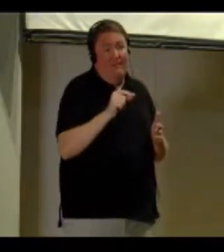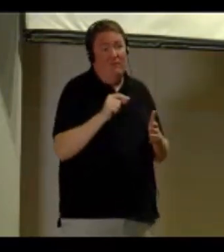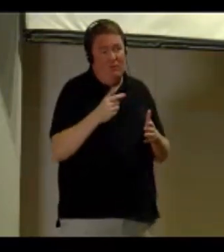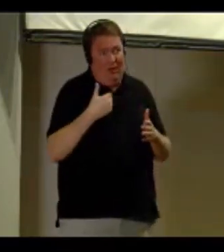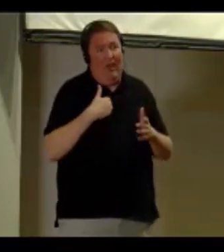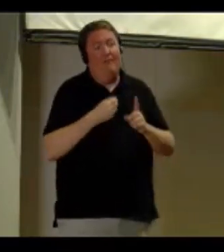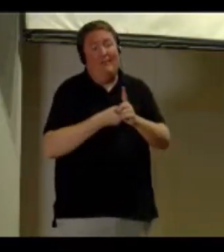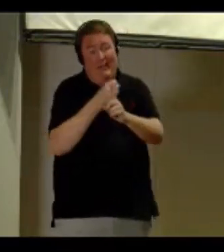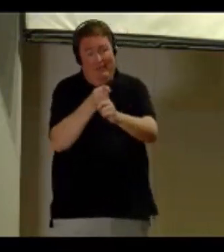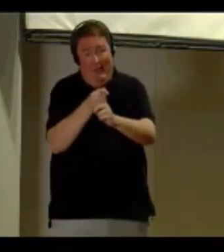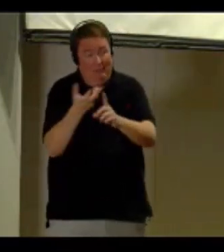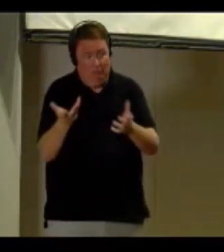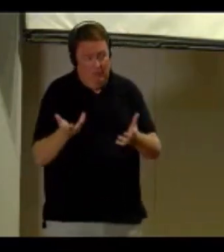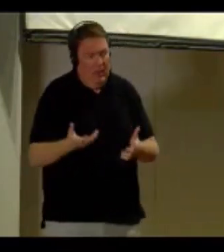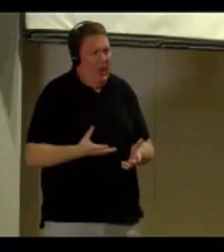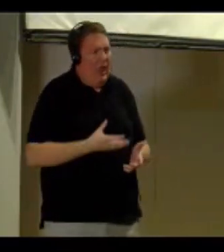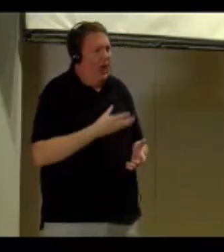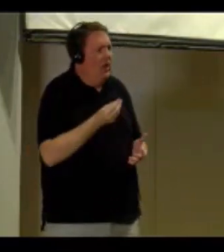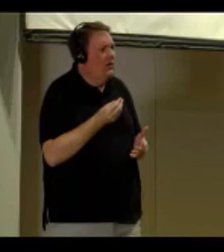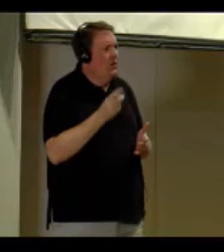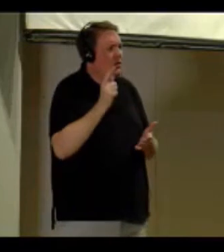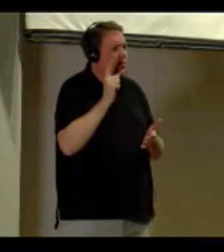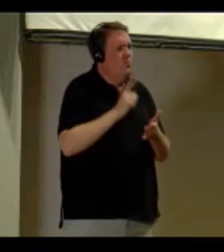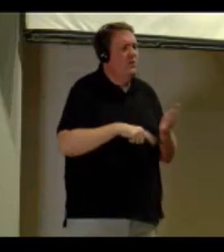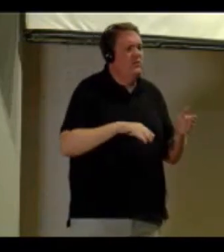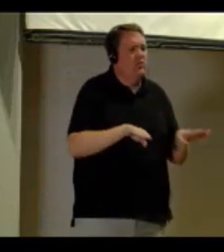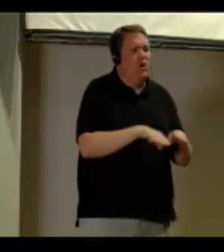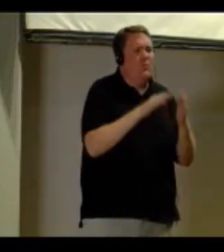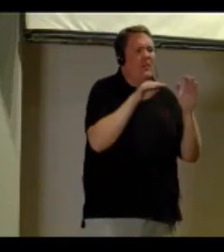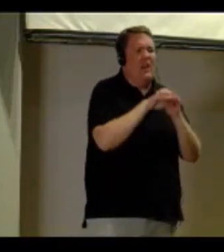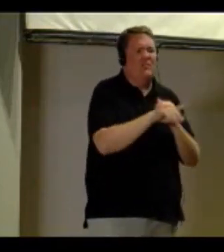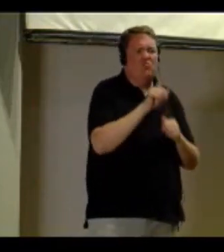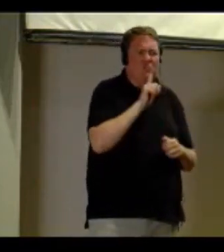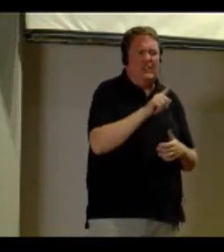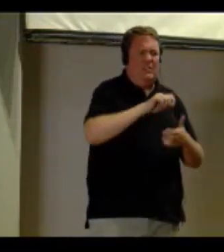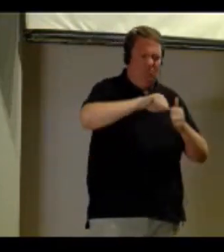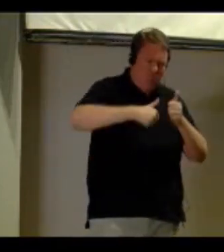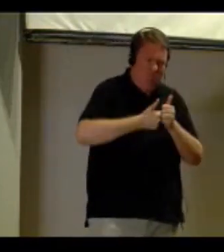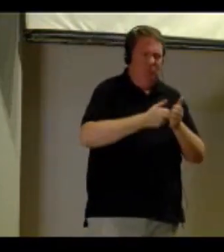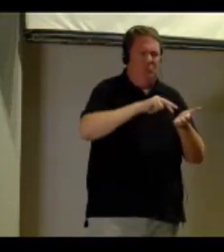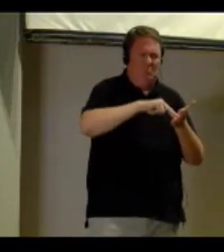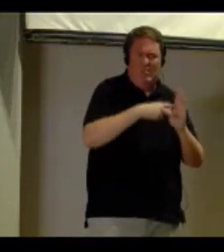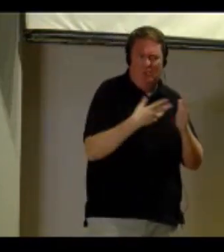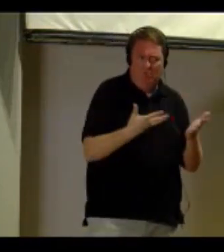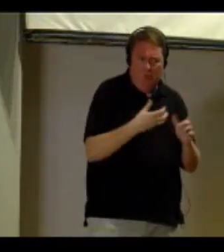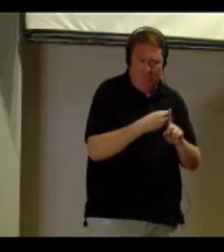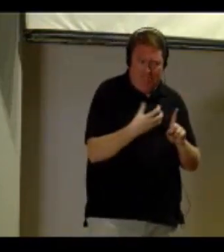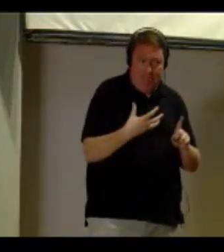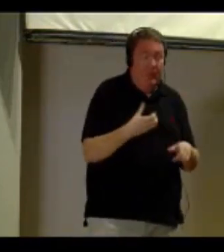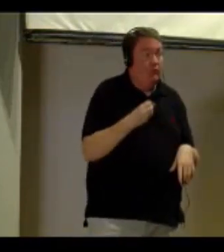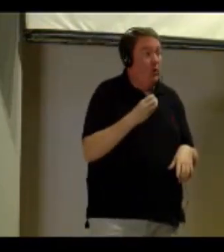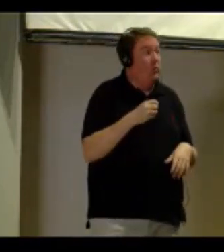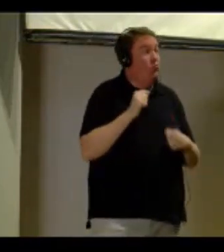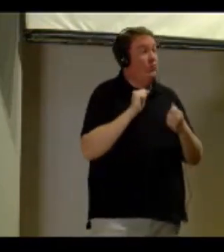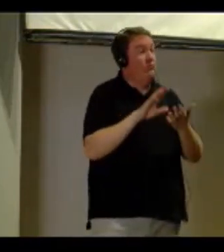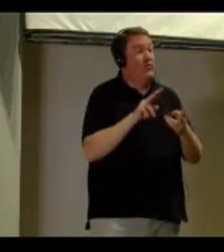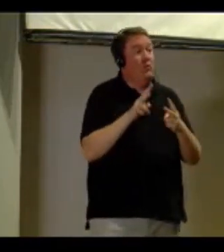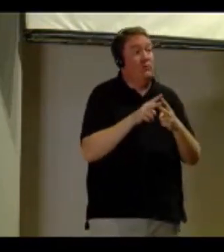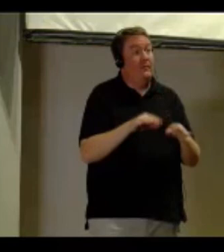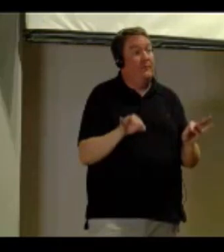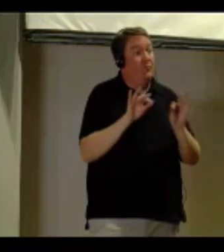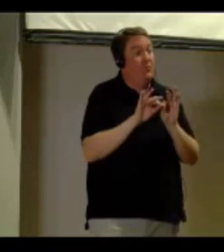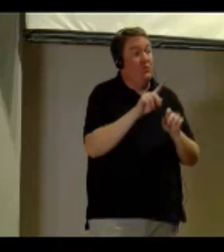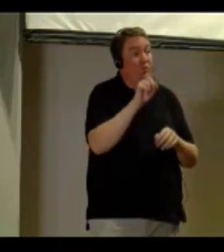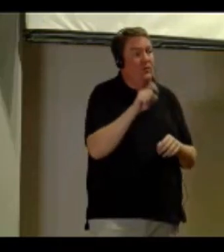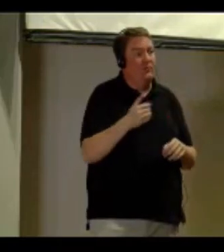impact? And just what do we mean by open access anyway? To address these important questions, I am joined by